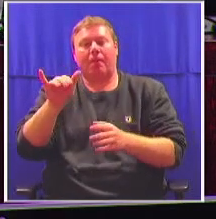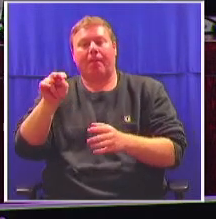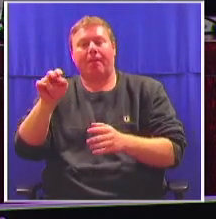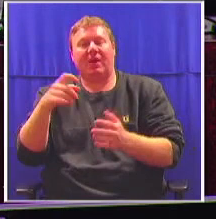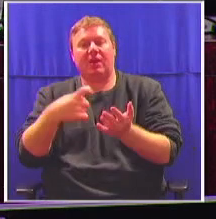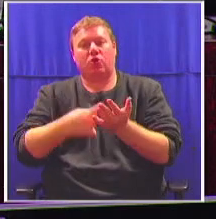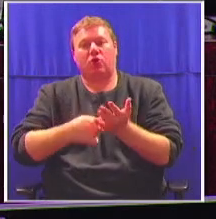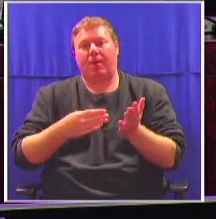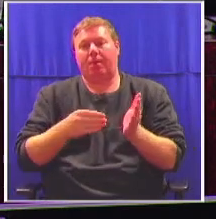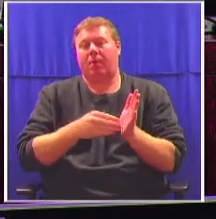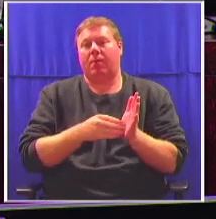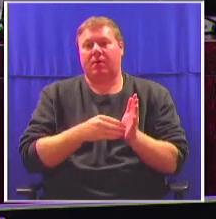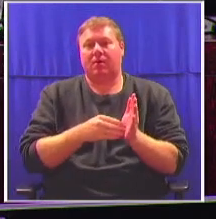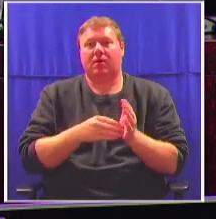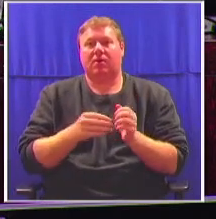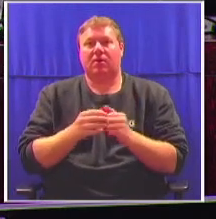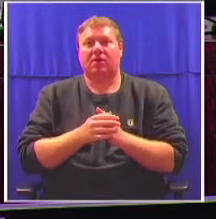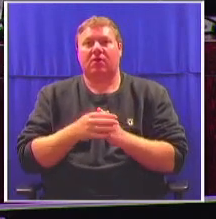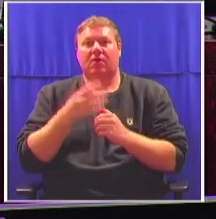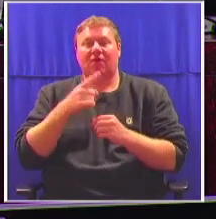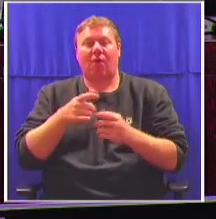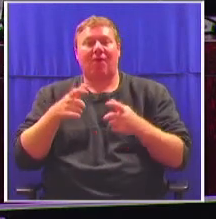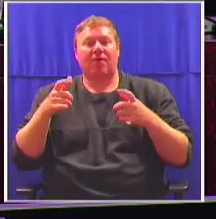these are mainly for bulk water,